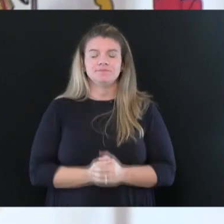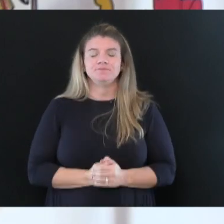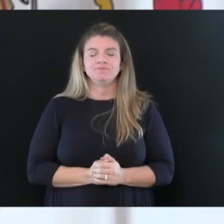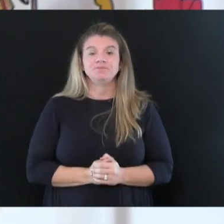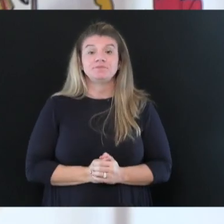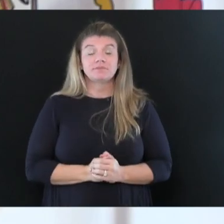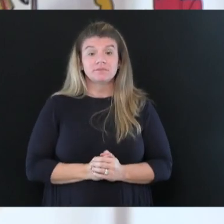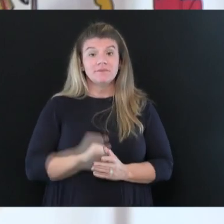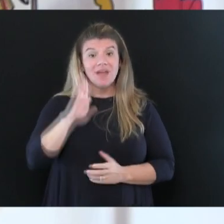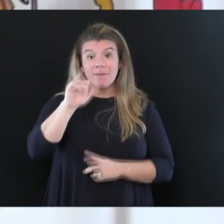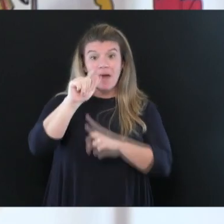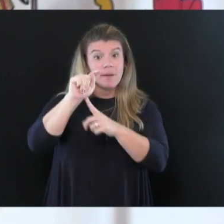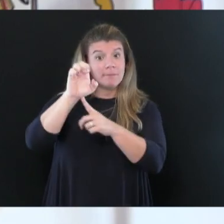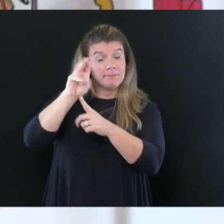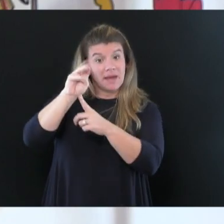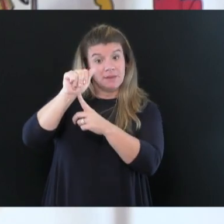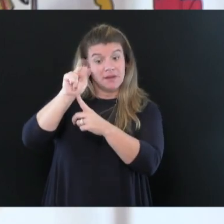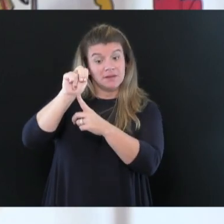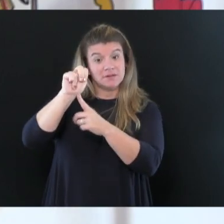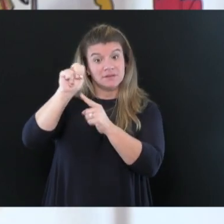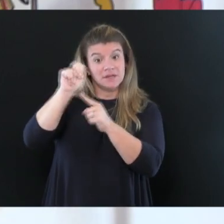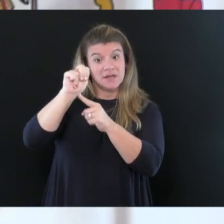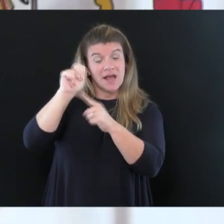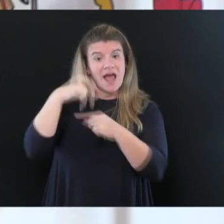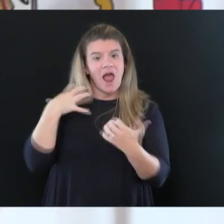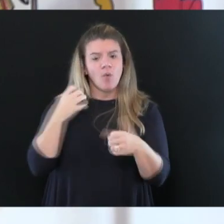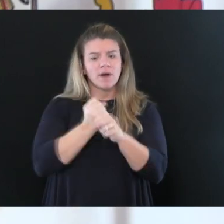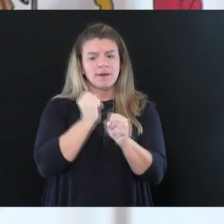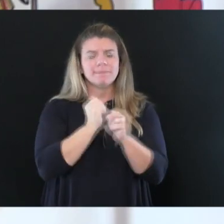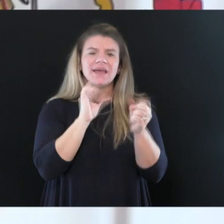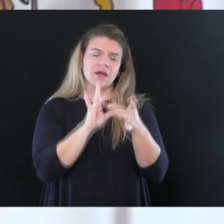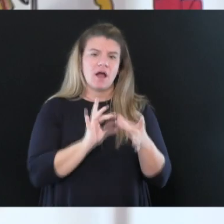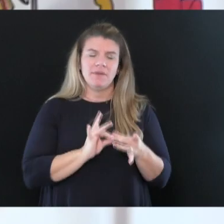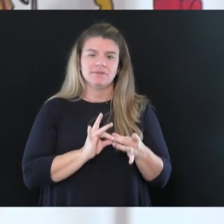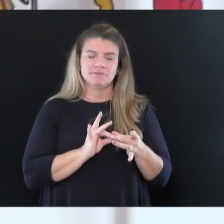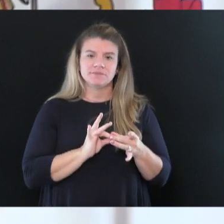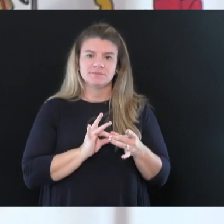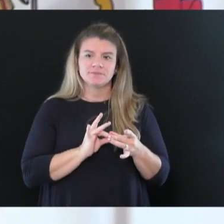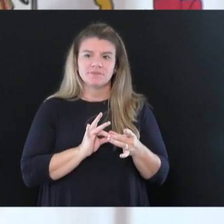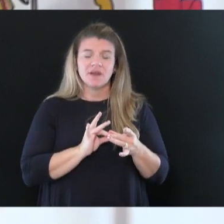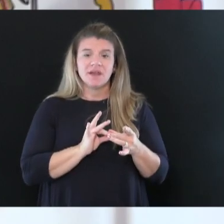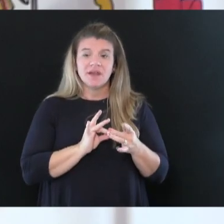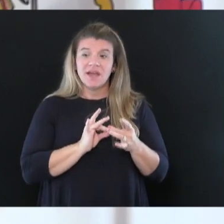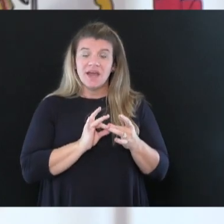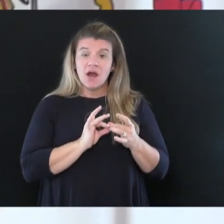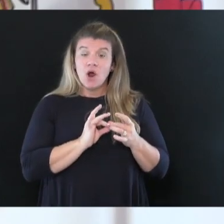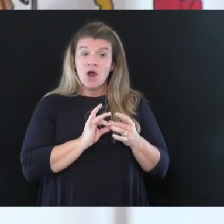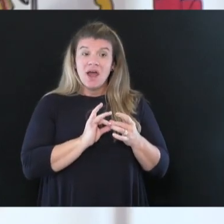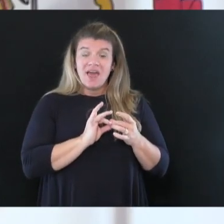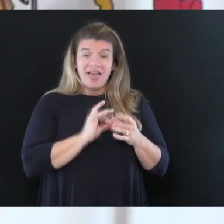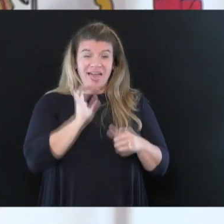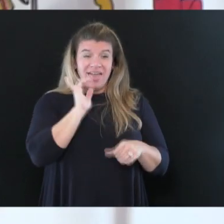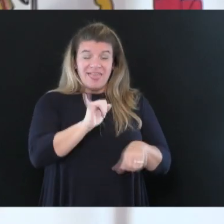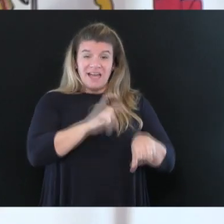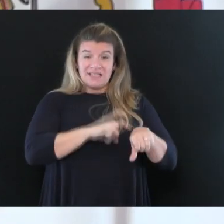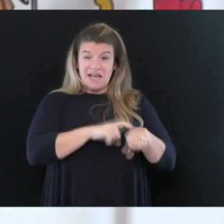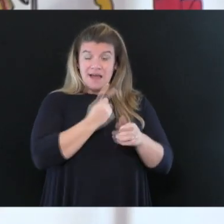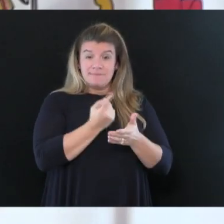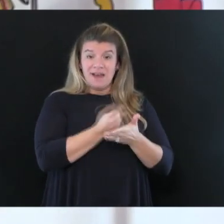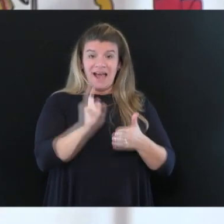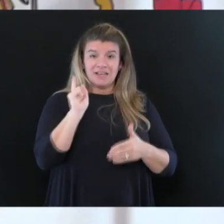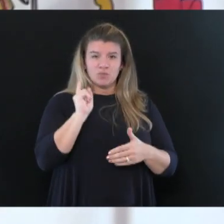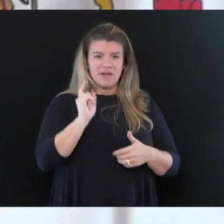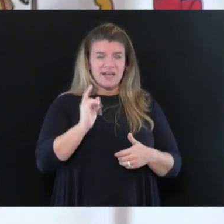say one thing. I had enough just intel and gut feeling